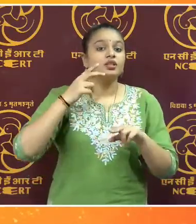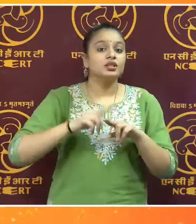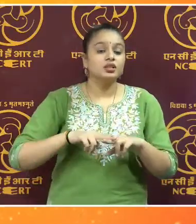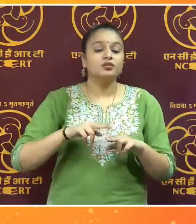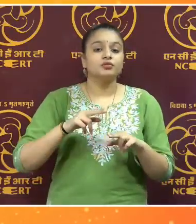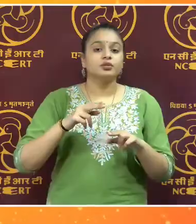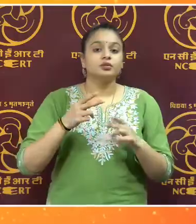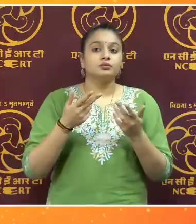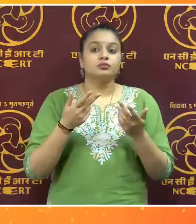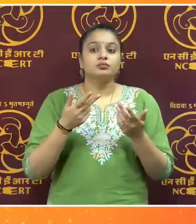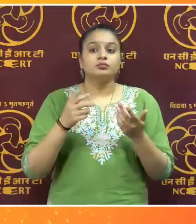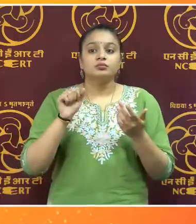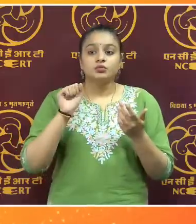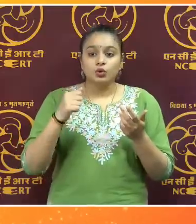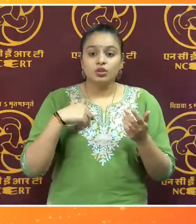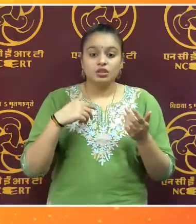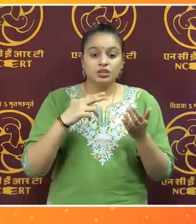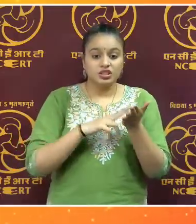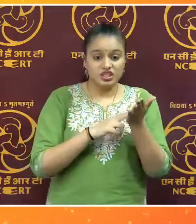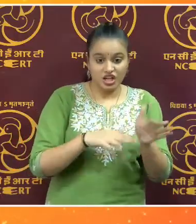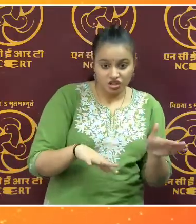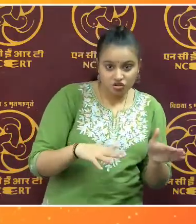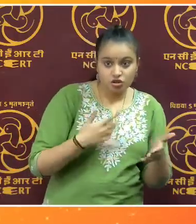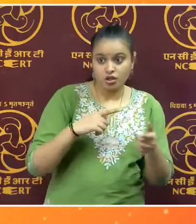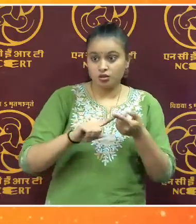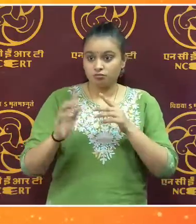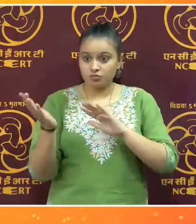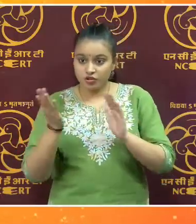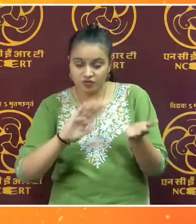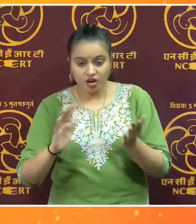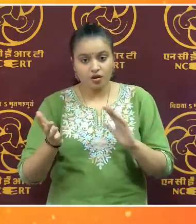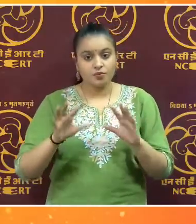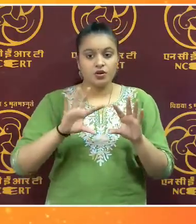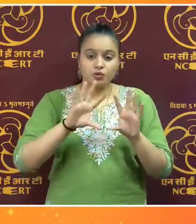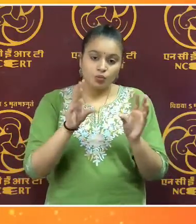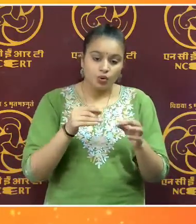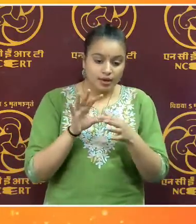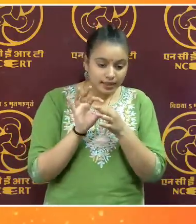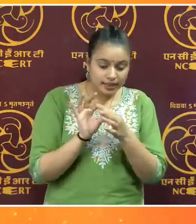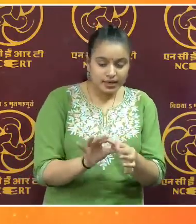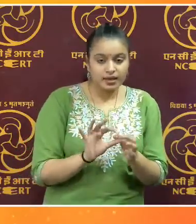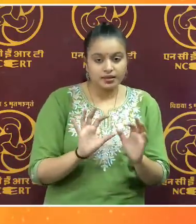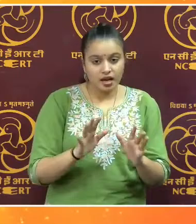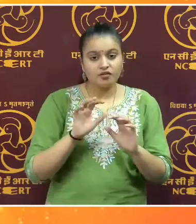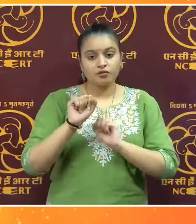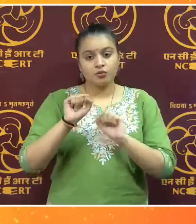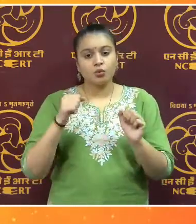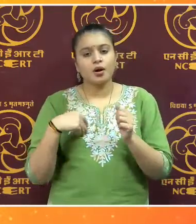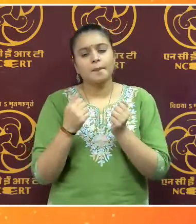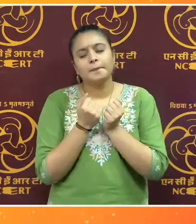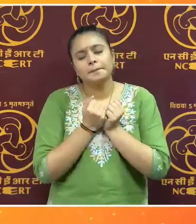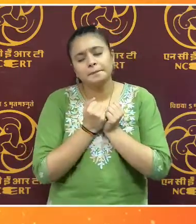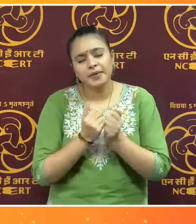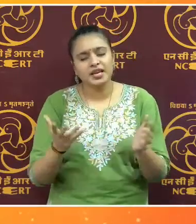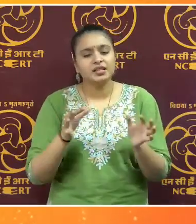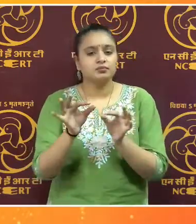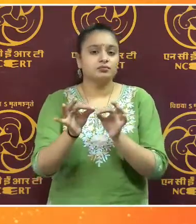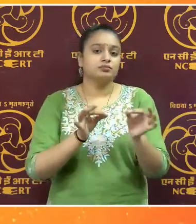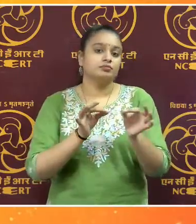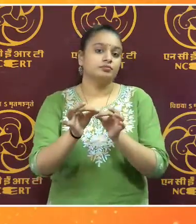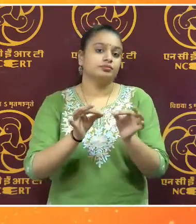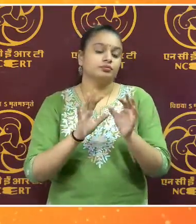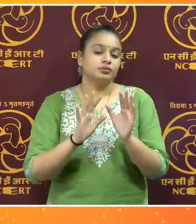that the nature, the environment in which he's putting up right now, he's having lots of description in his